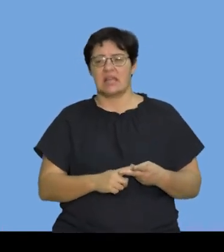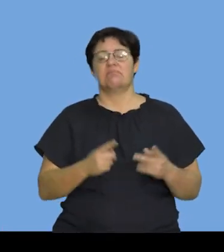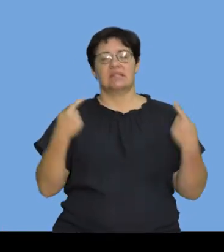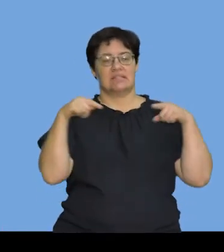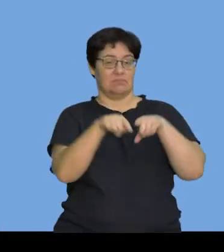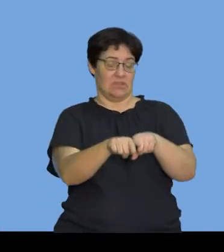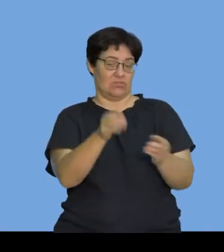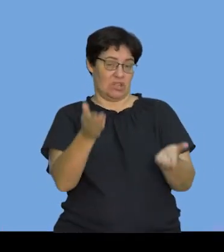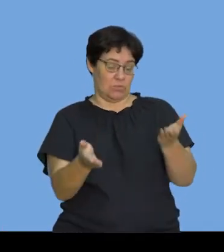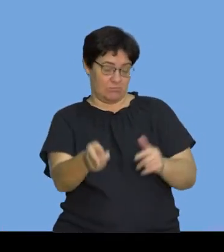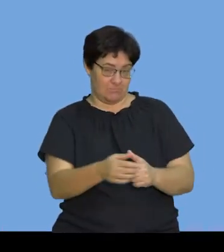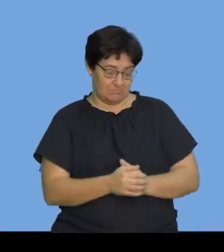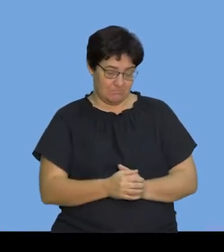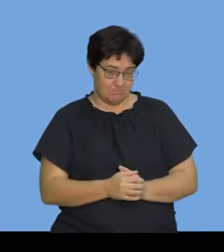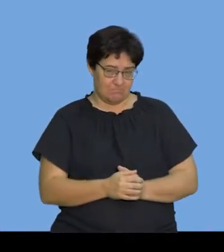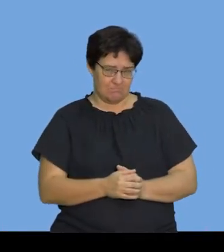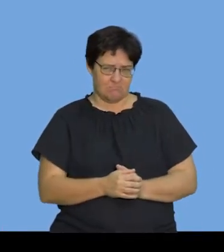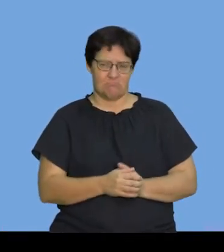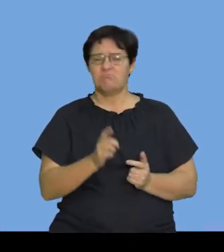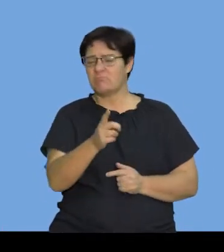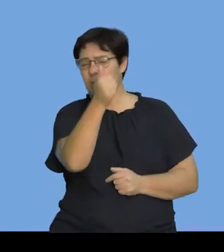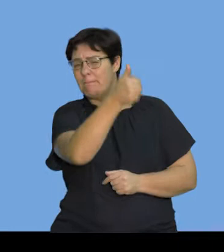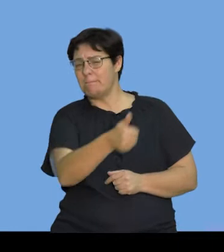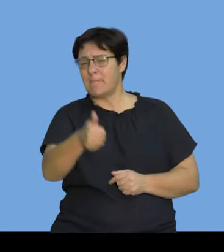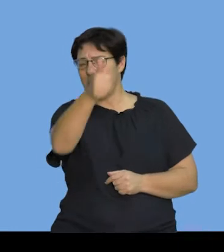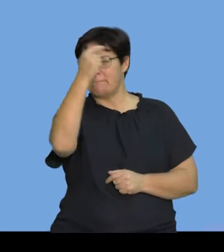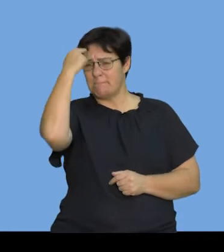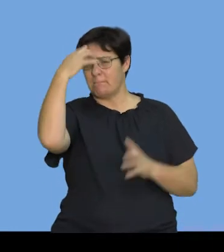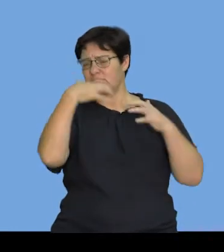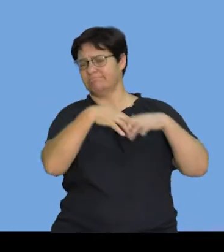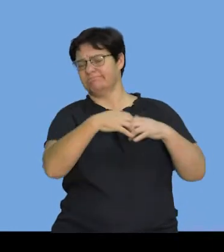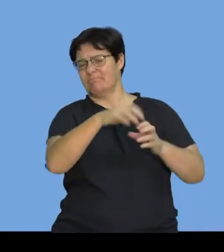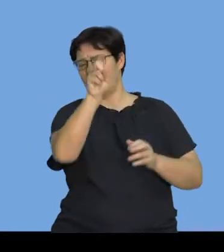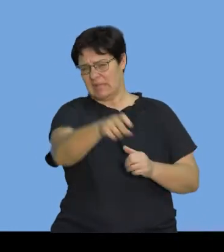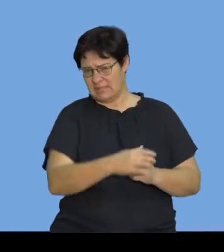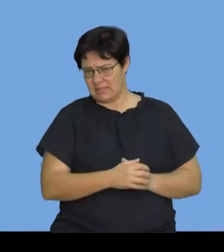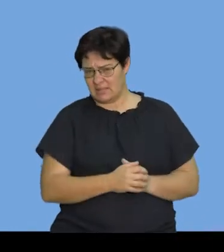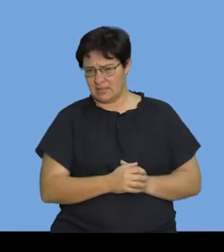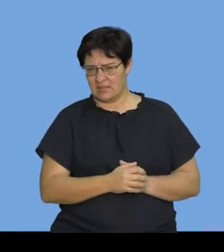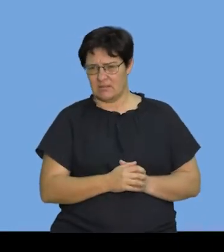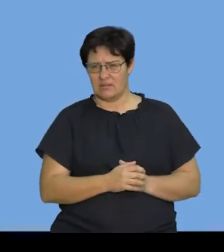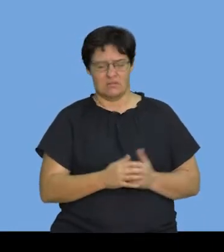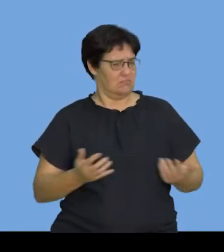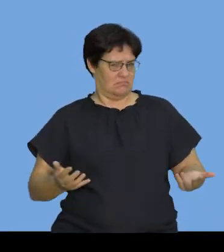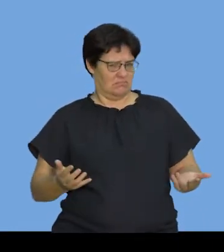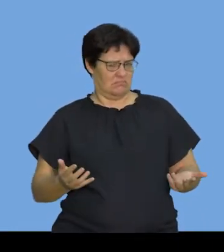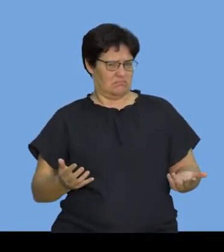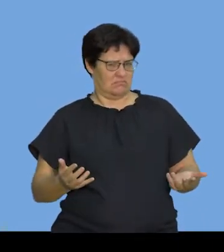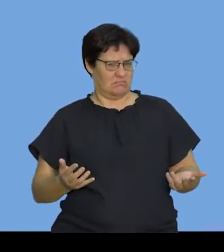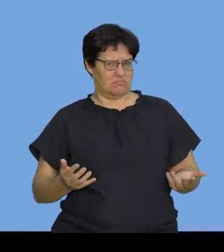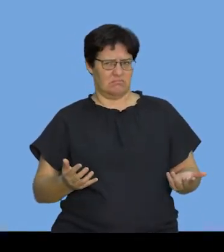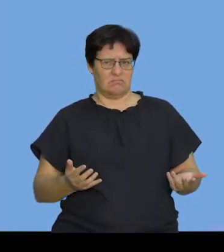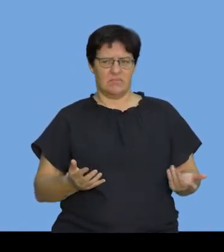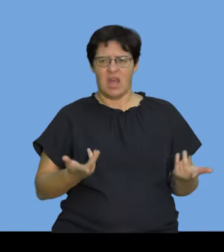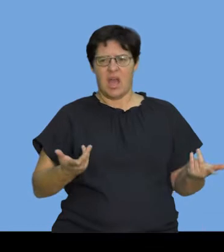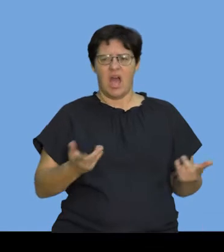equations. Now, the main thing that you need to think about is what is it that